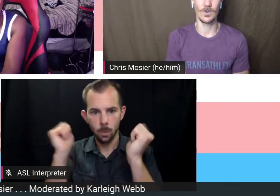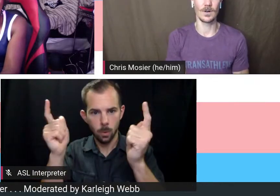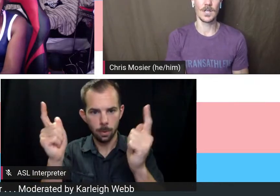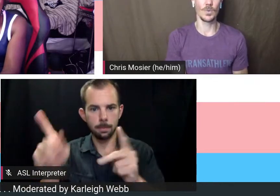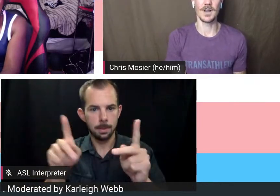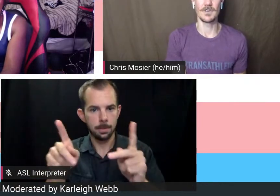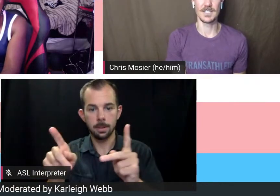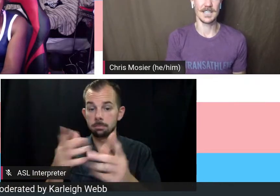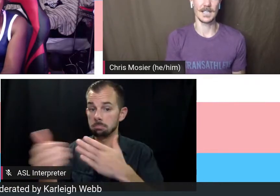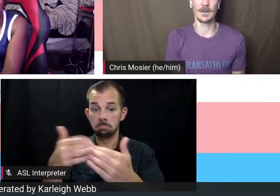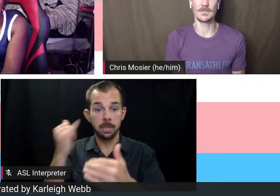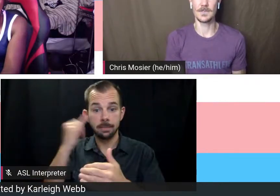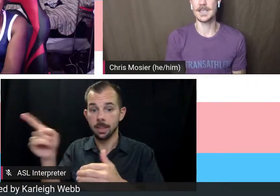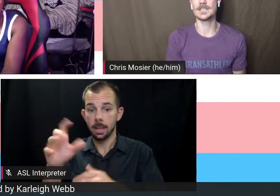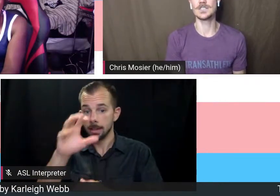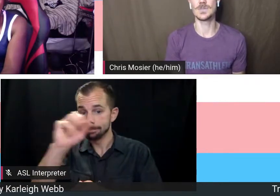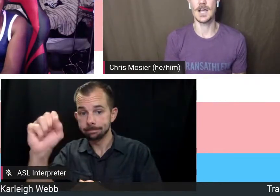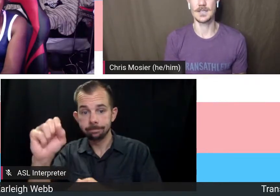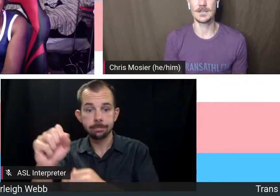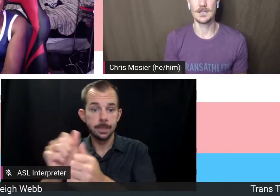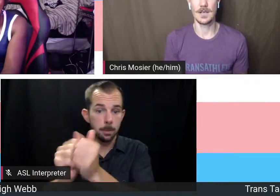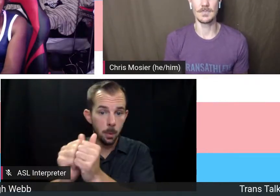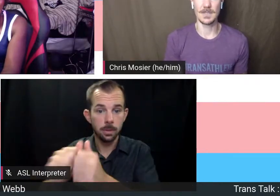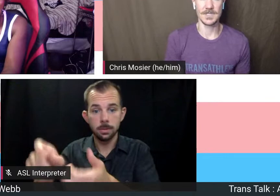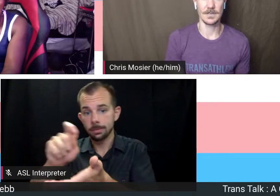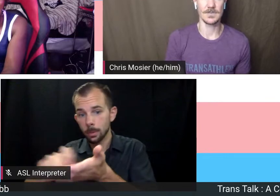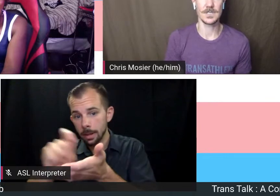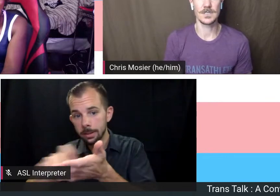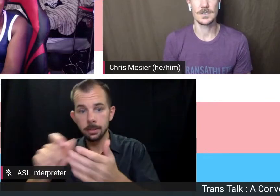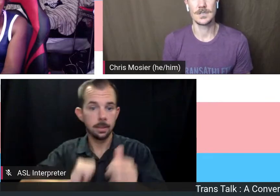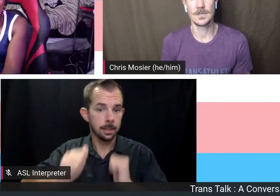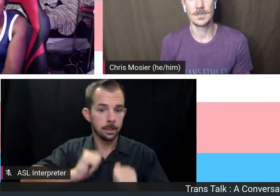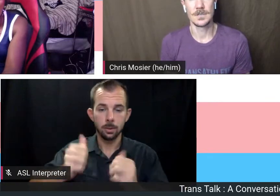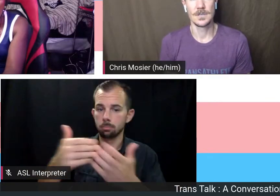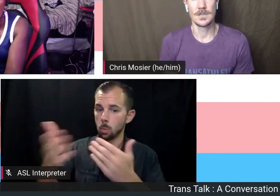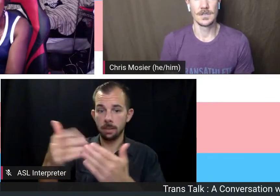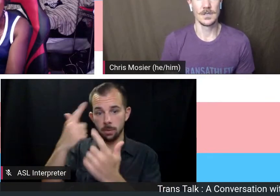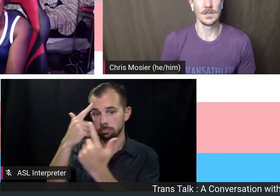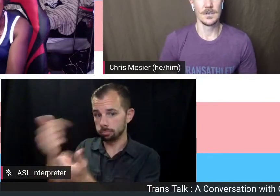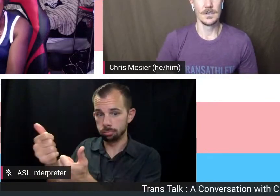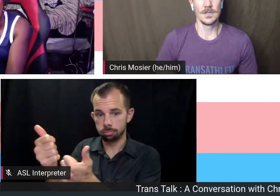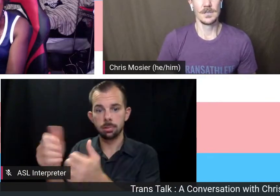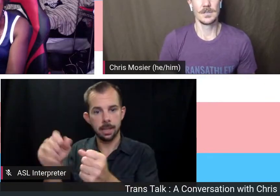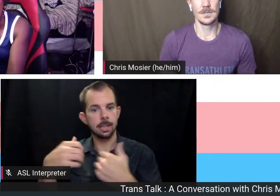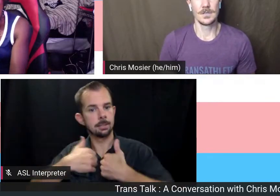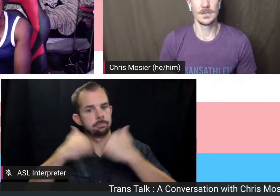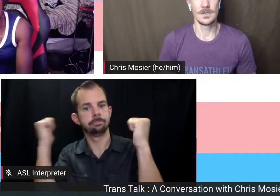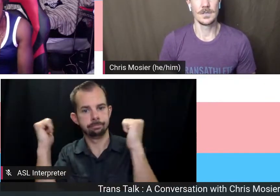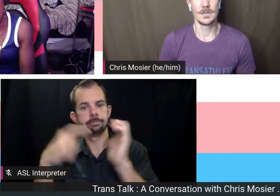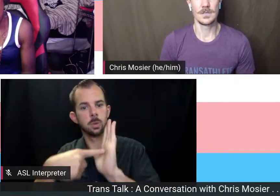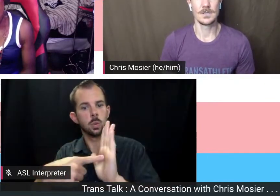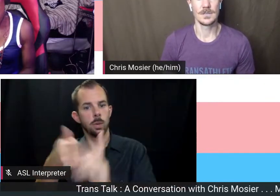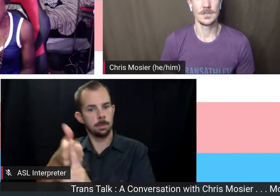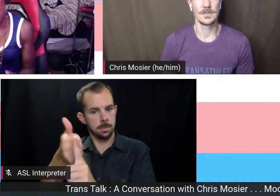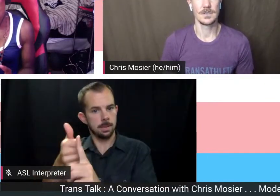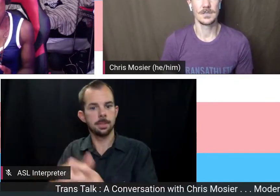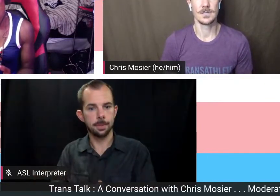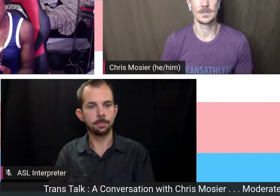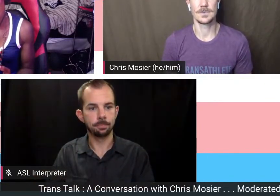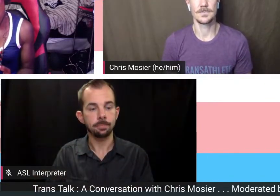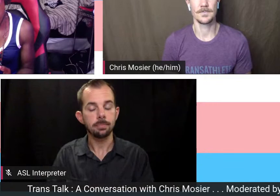writing, or whatever it is that they love, that they can do that and be themselves. Now, with that in mind, you